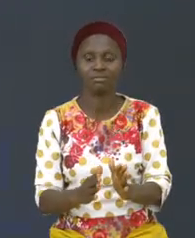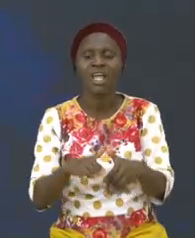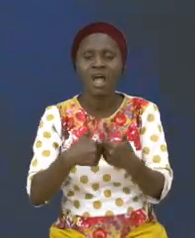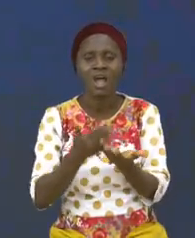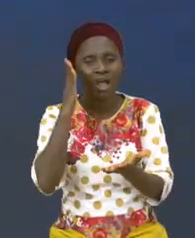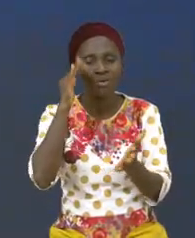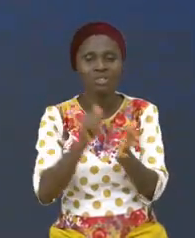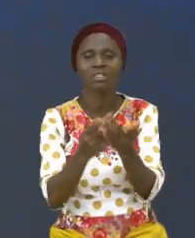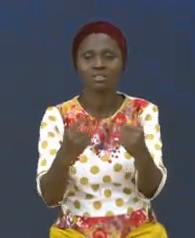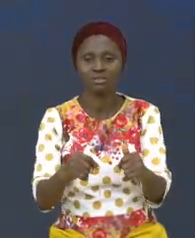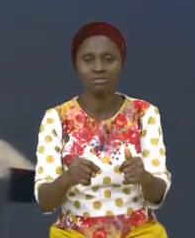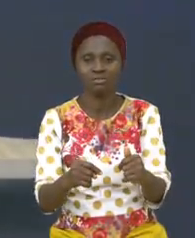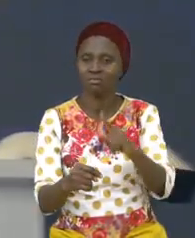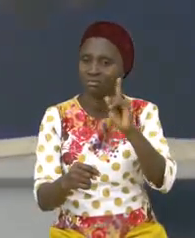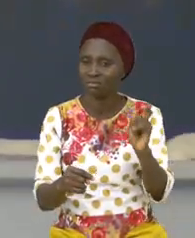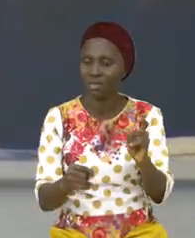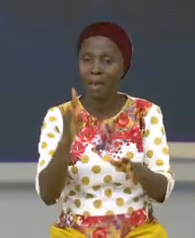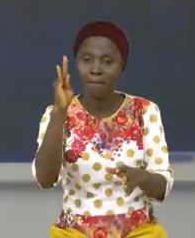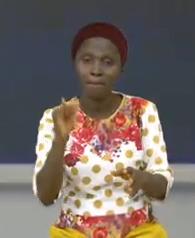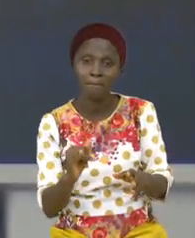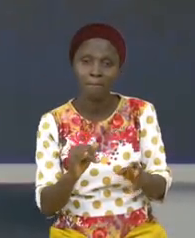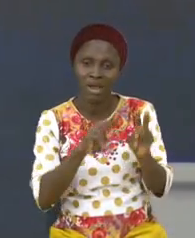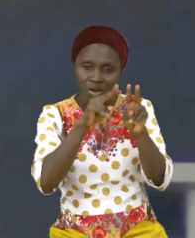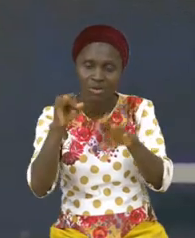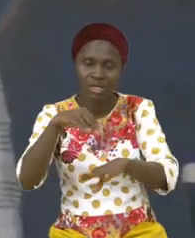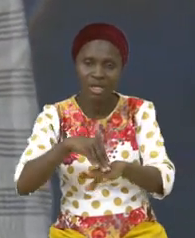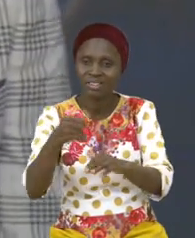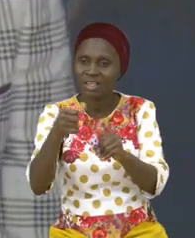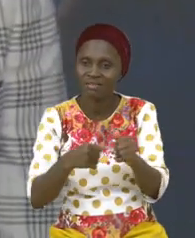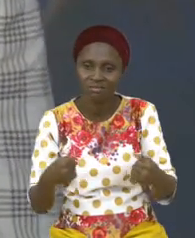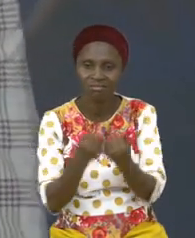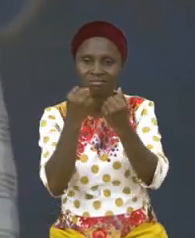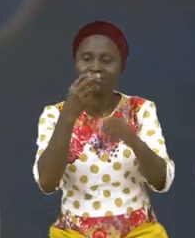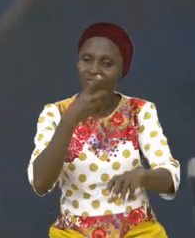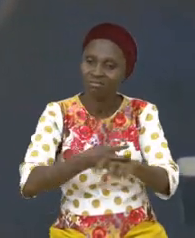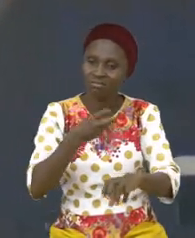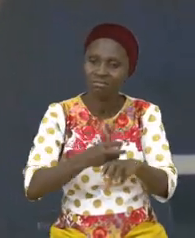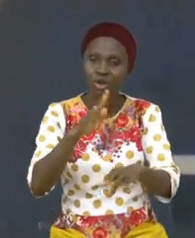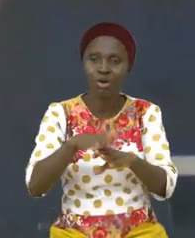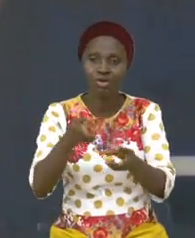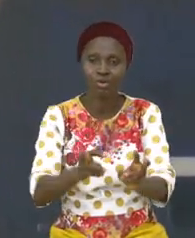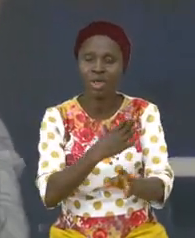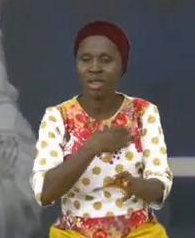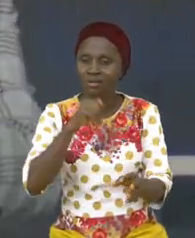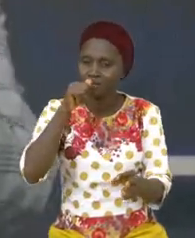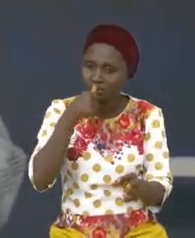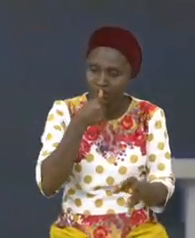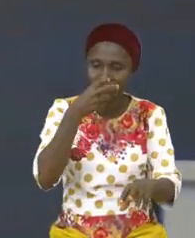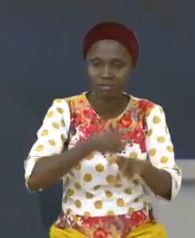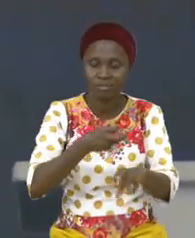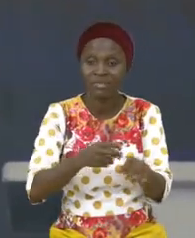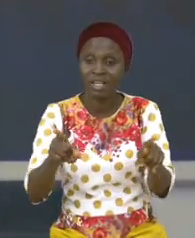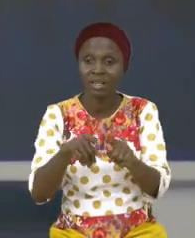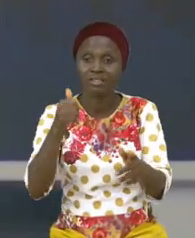every challenge, every difficulty on your way, and you endure hardness. As a good